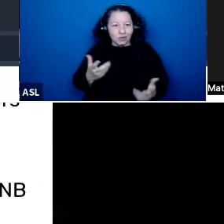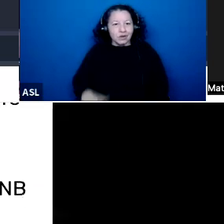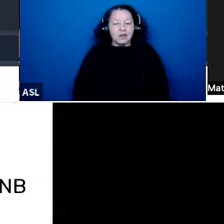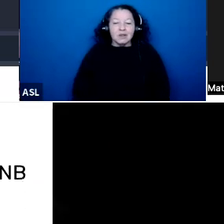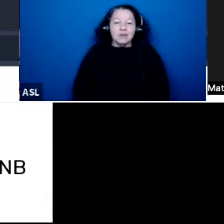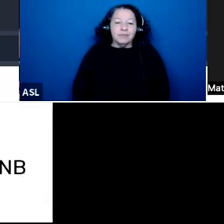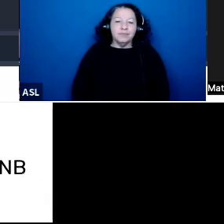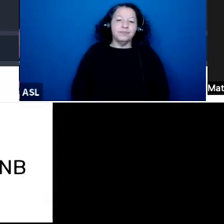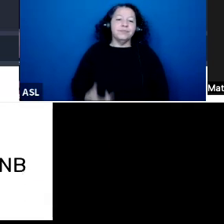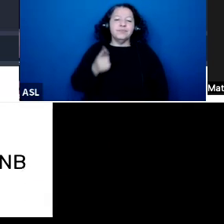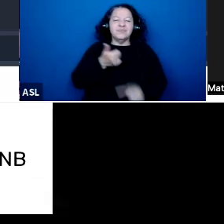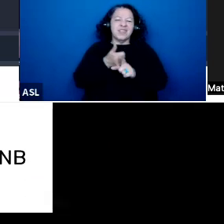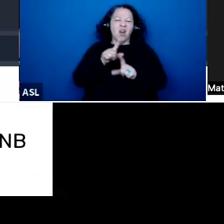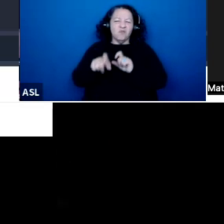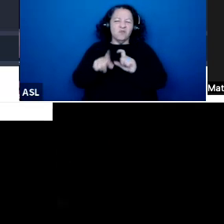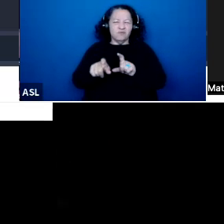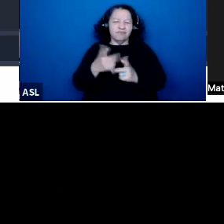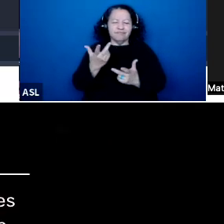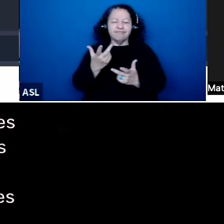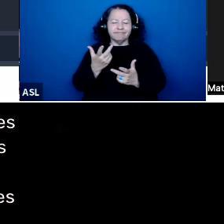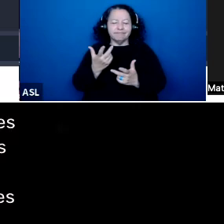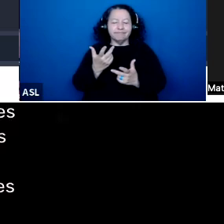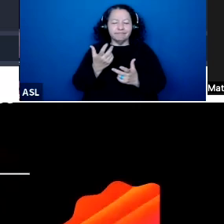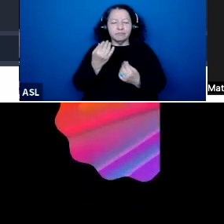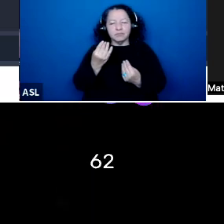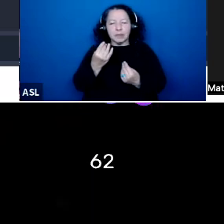And here are some of those self-reflection questions.